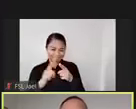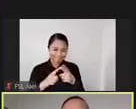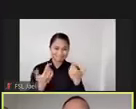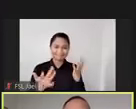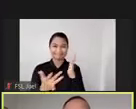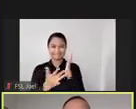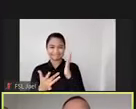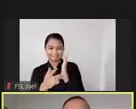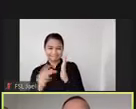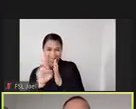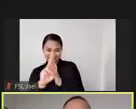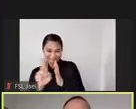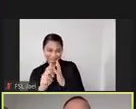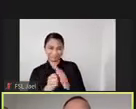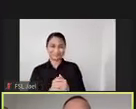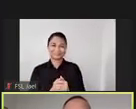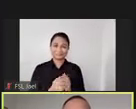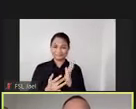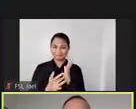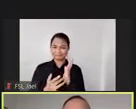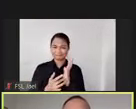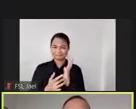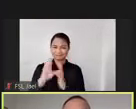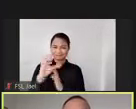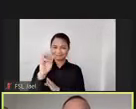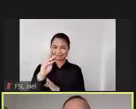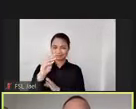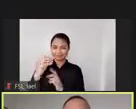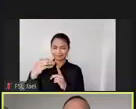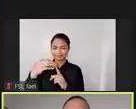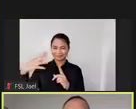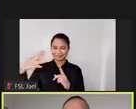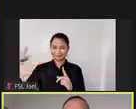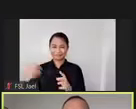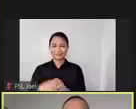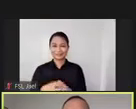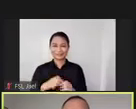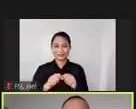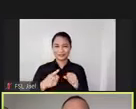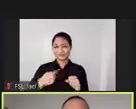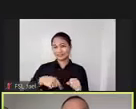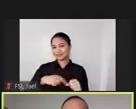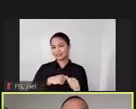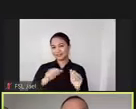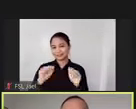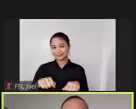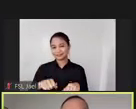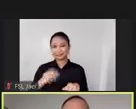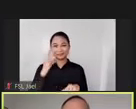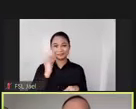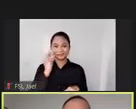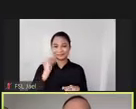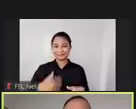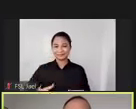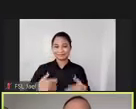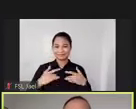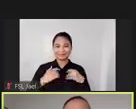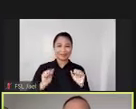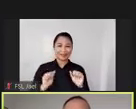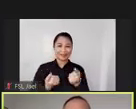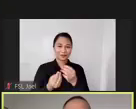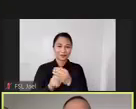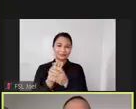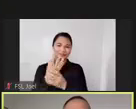what it is to live and grow meaningfully together. When there is an inclusive approach to action, we recognize the need for